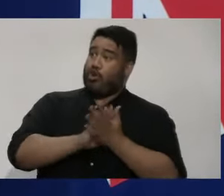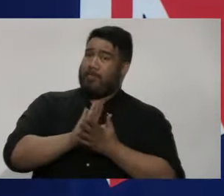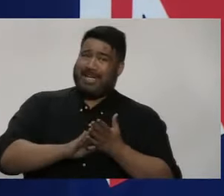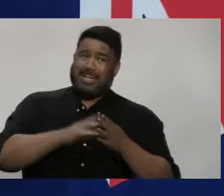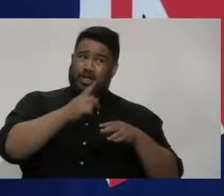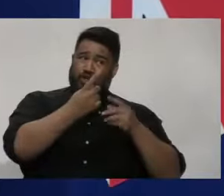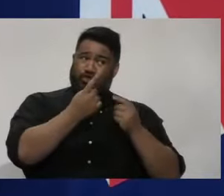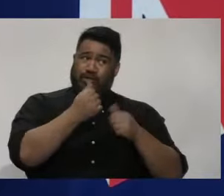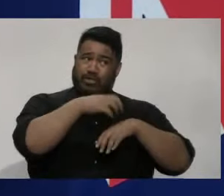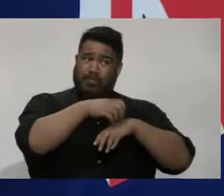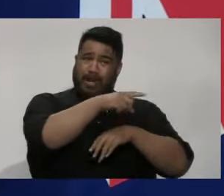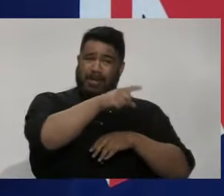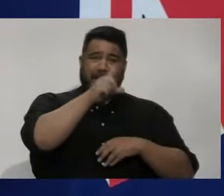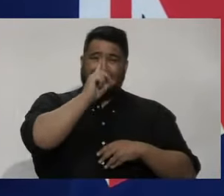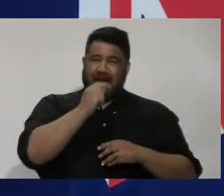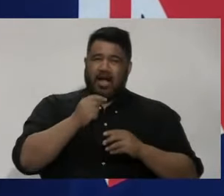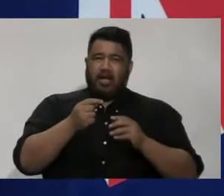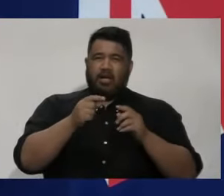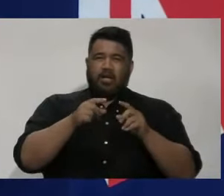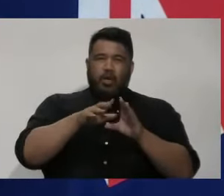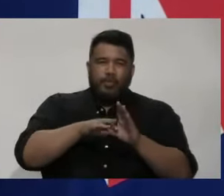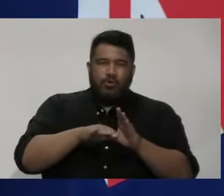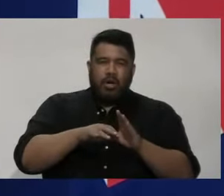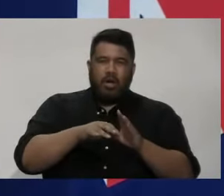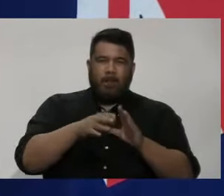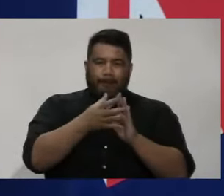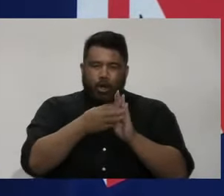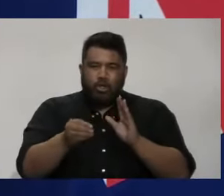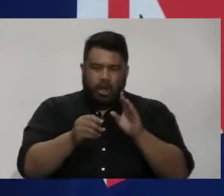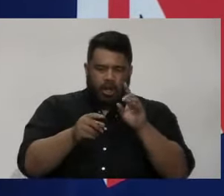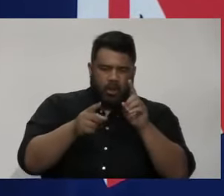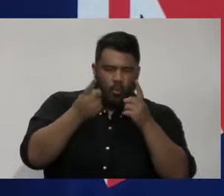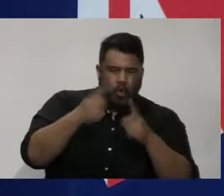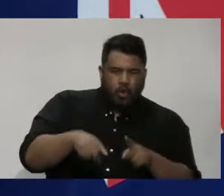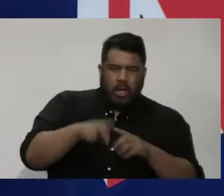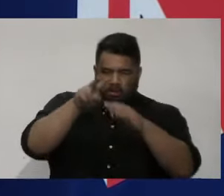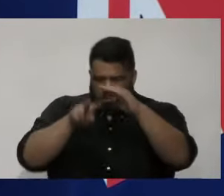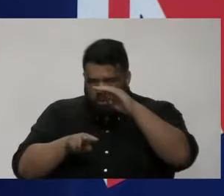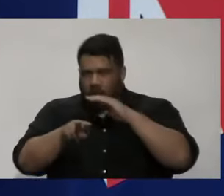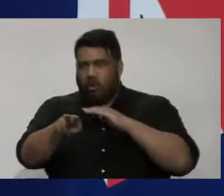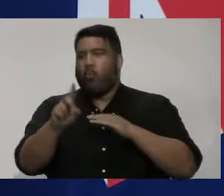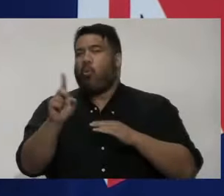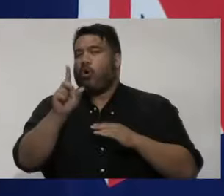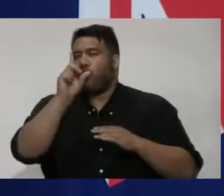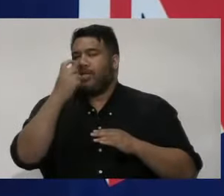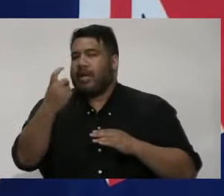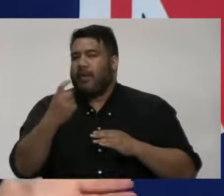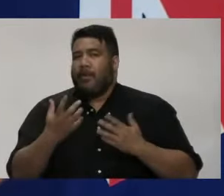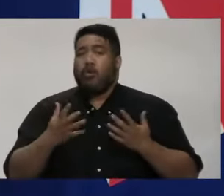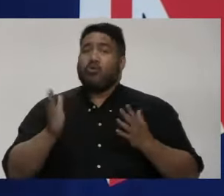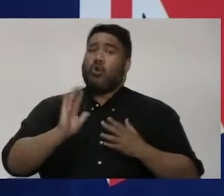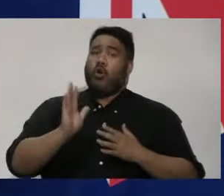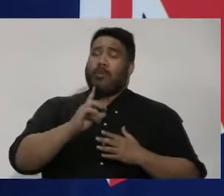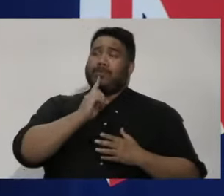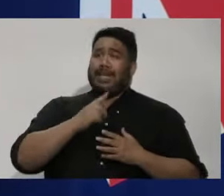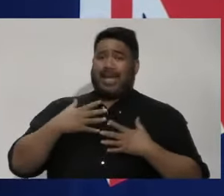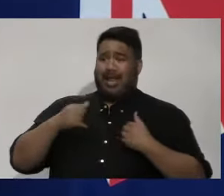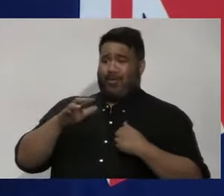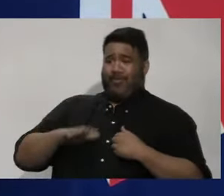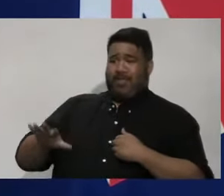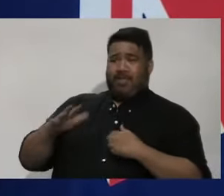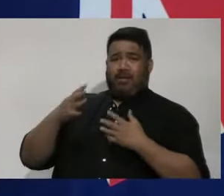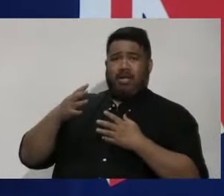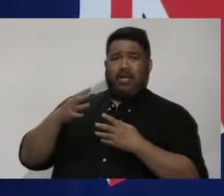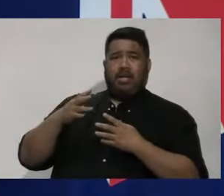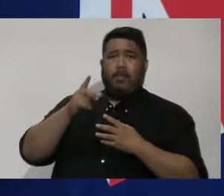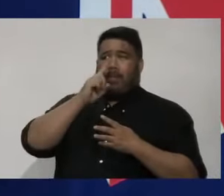the cluster movements and therefore they didn't give you any No, I'm saying that health have always caveated, and those around health epidemiologists have